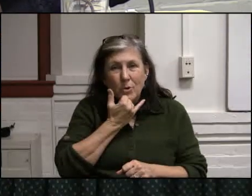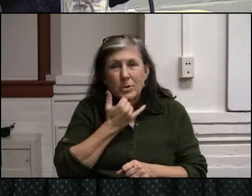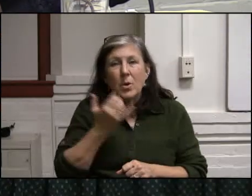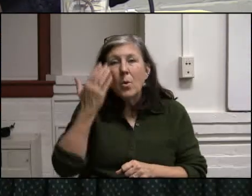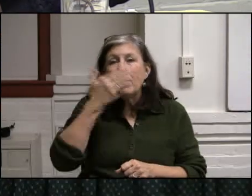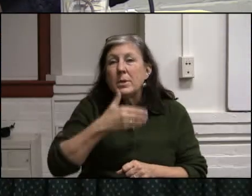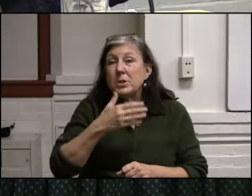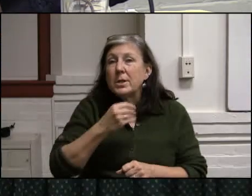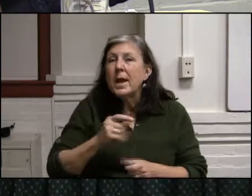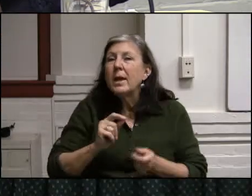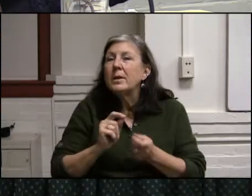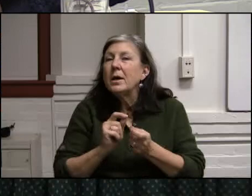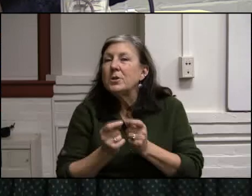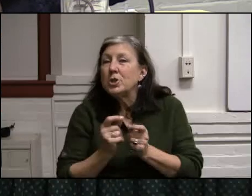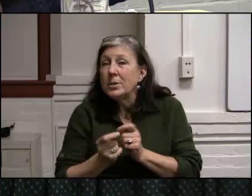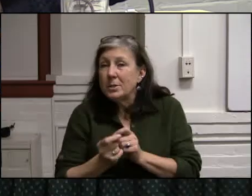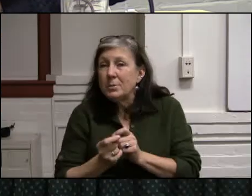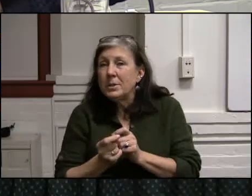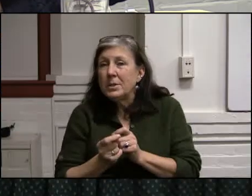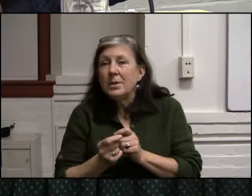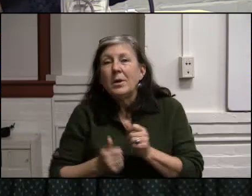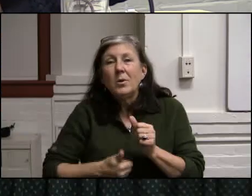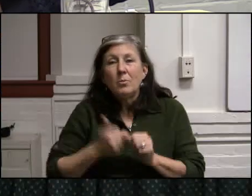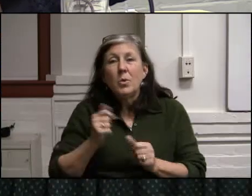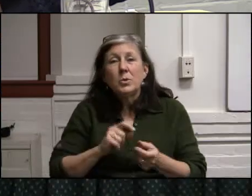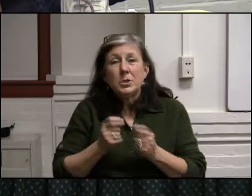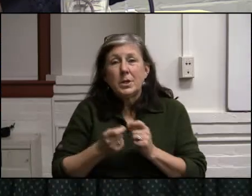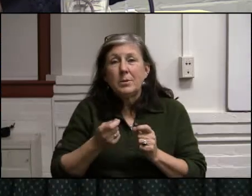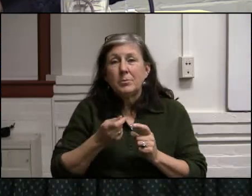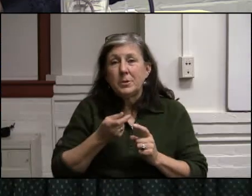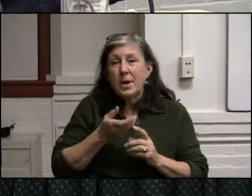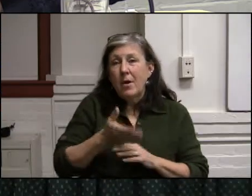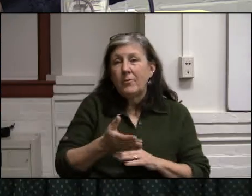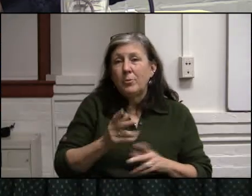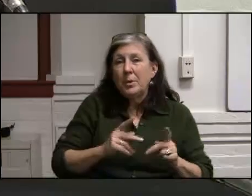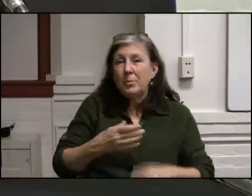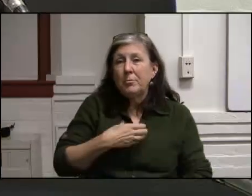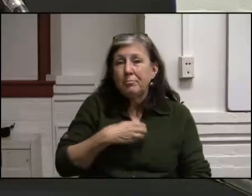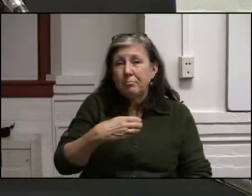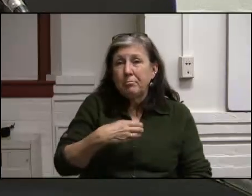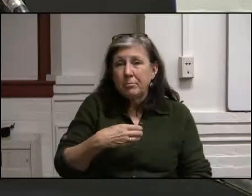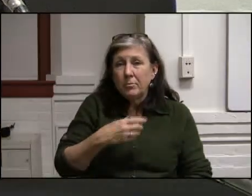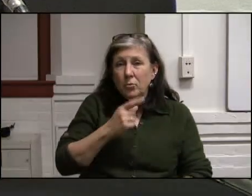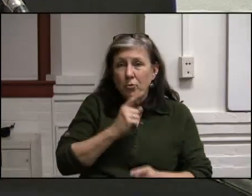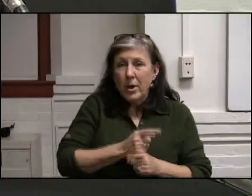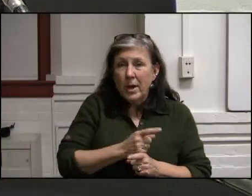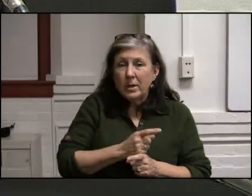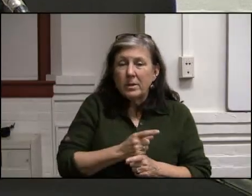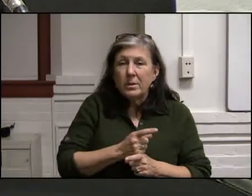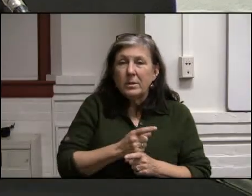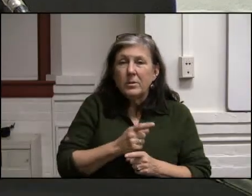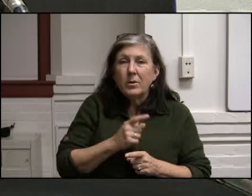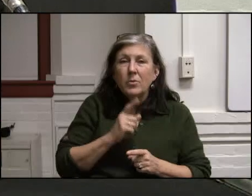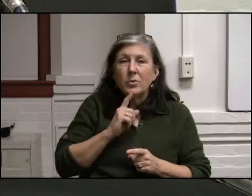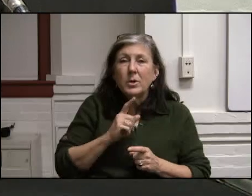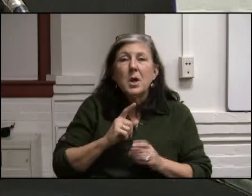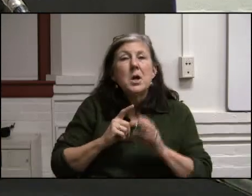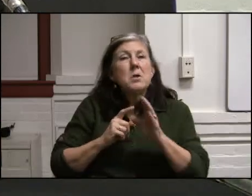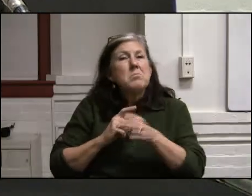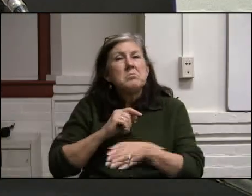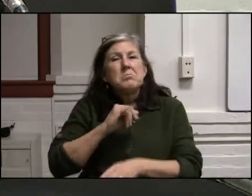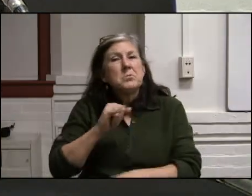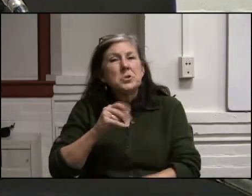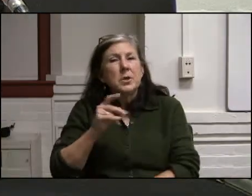adjustments? Because most of the changes tend to come from grievance, right? Or most of the detailed changes. No,